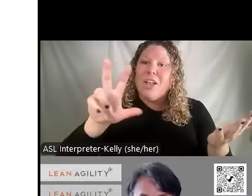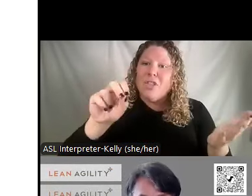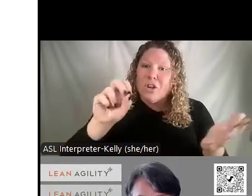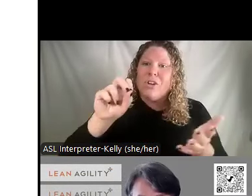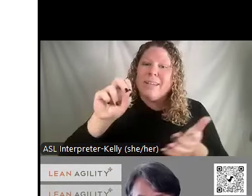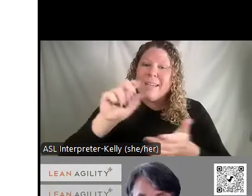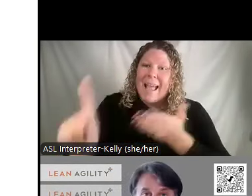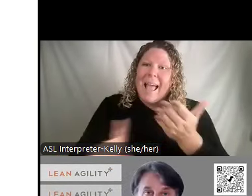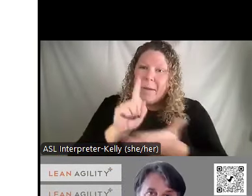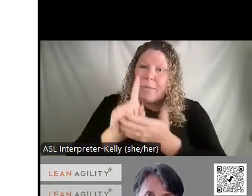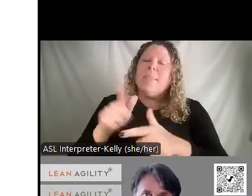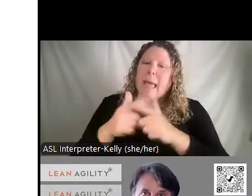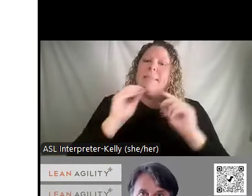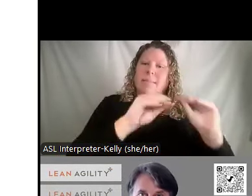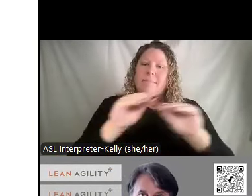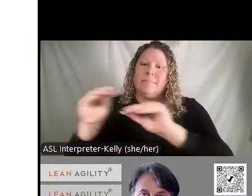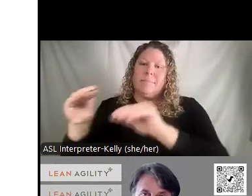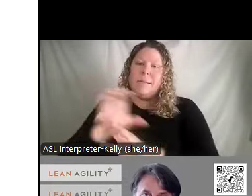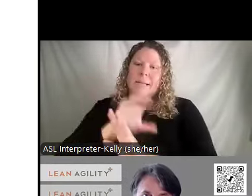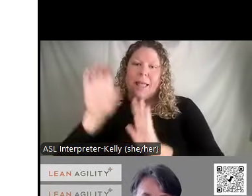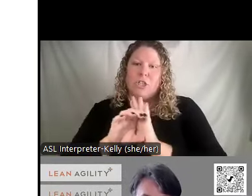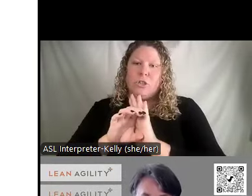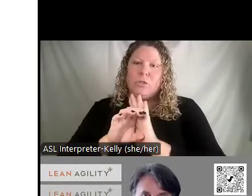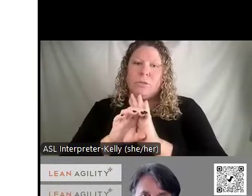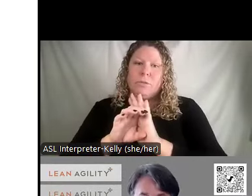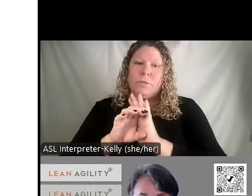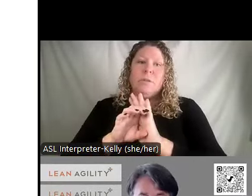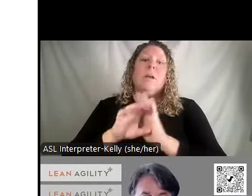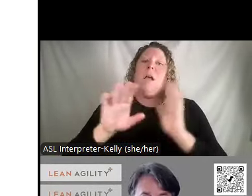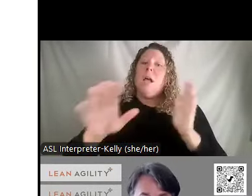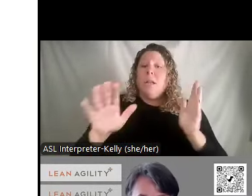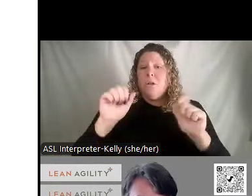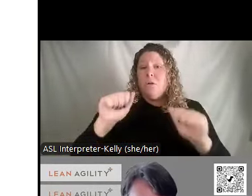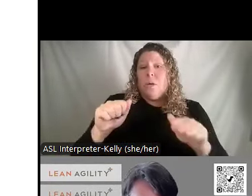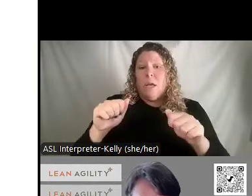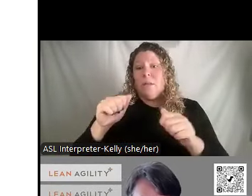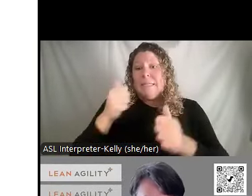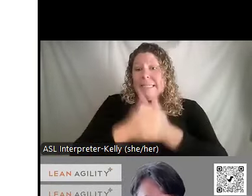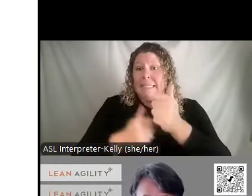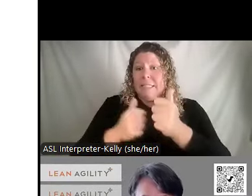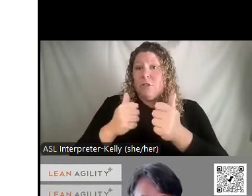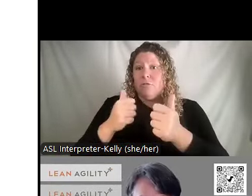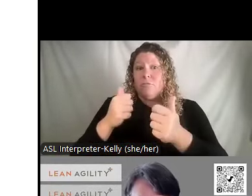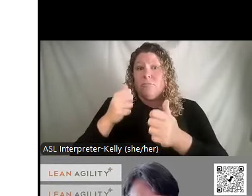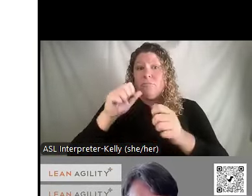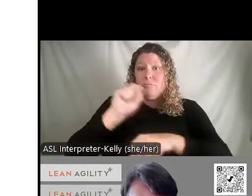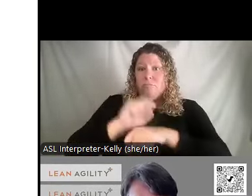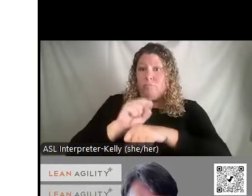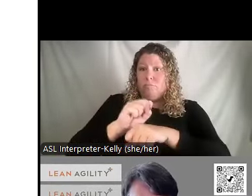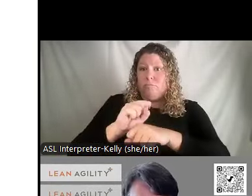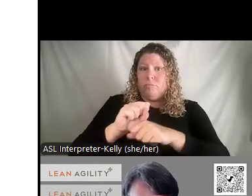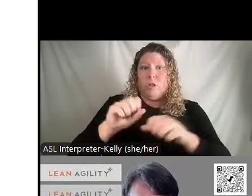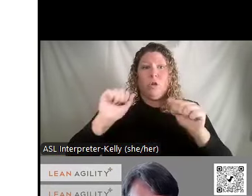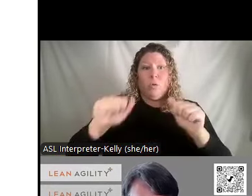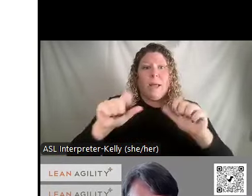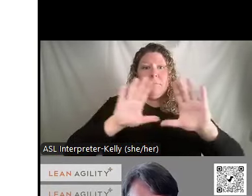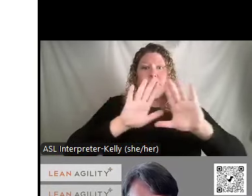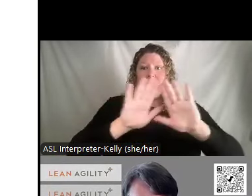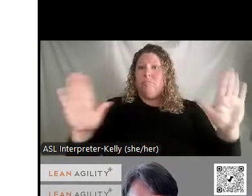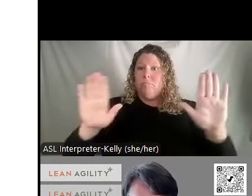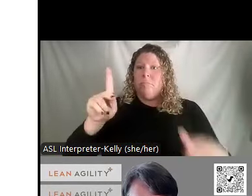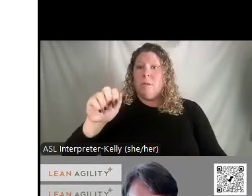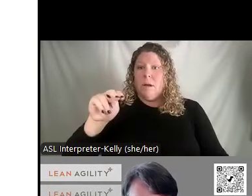And each one of those experiments can show up on a Kanban board or a visual board to show what our status is. And if you see that we're really far behind